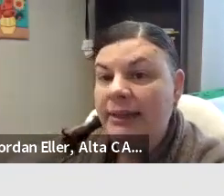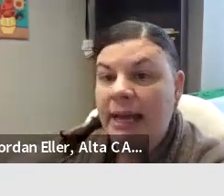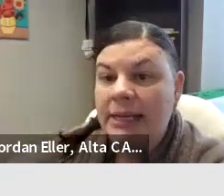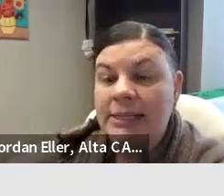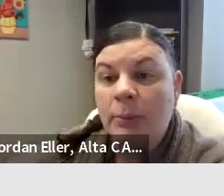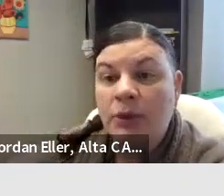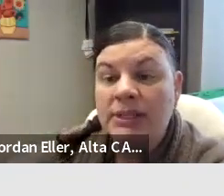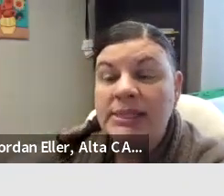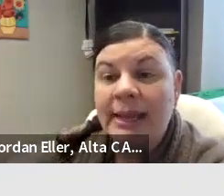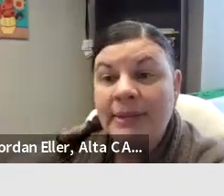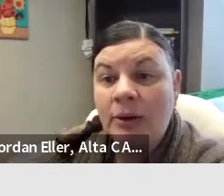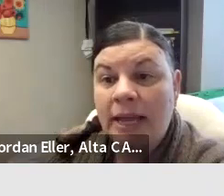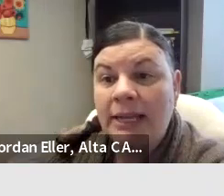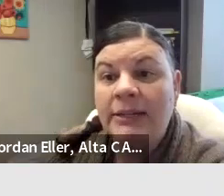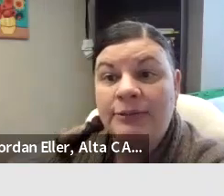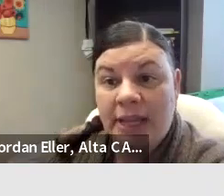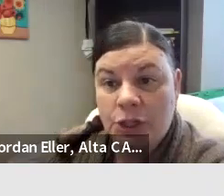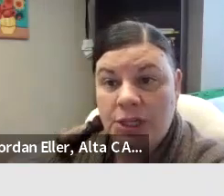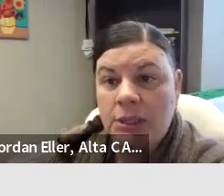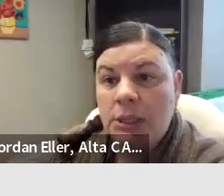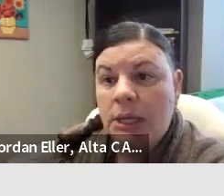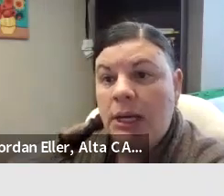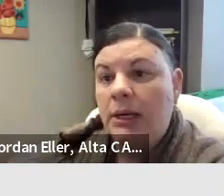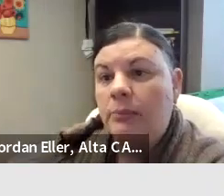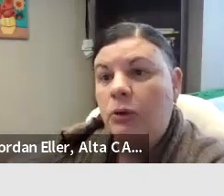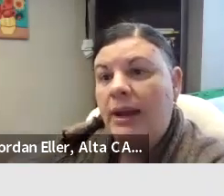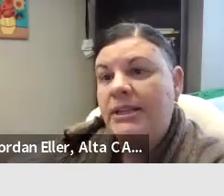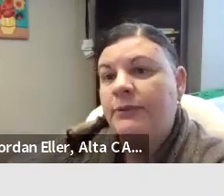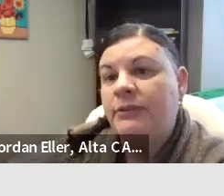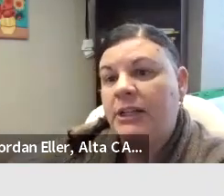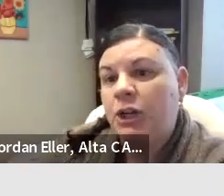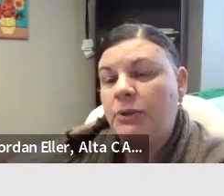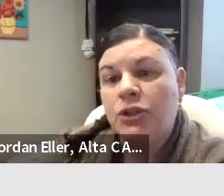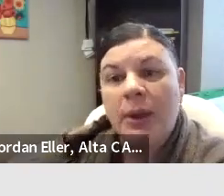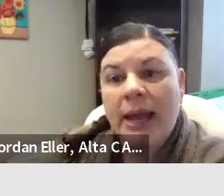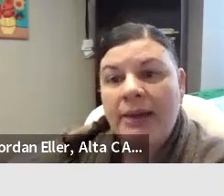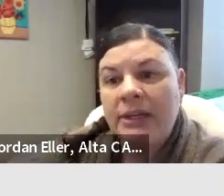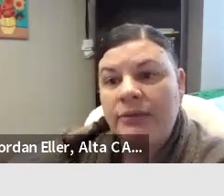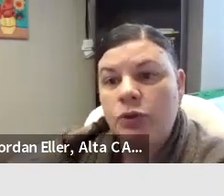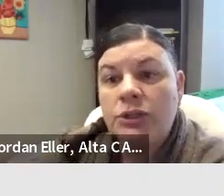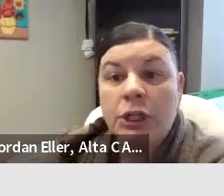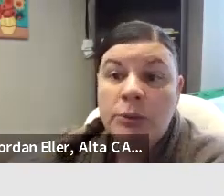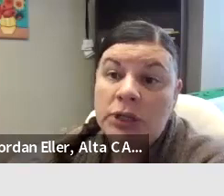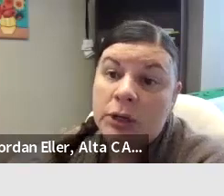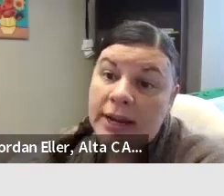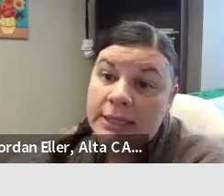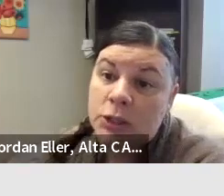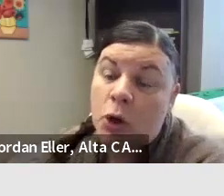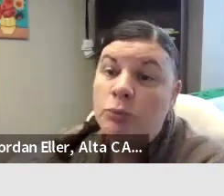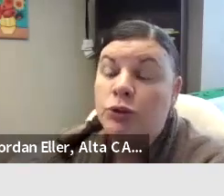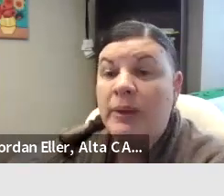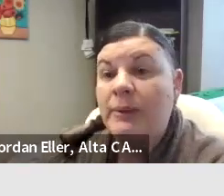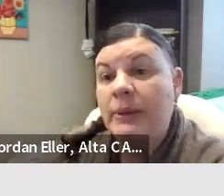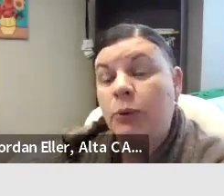are looking at that as both a step down and a deflection, right? Deflection option. So we have individuals in community